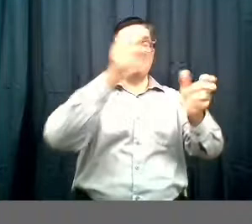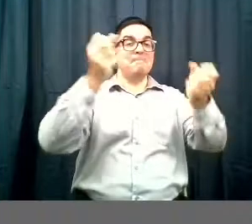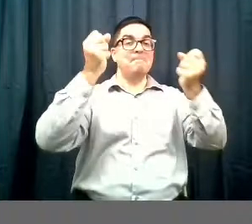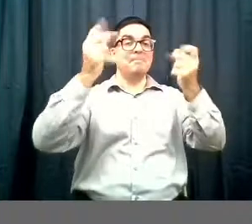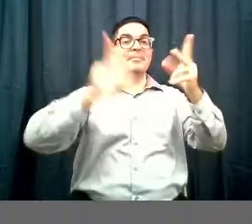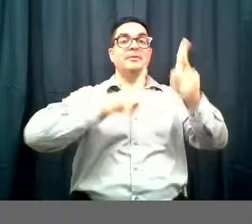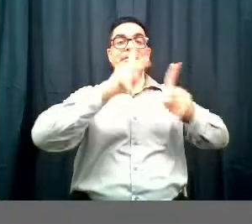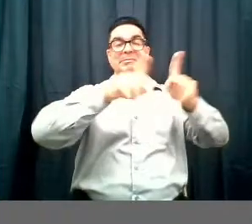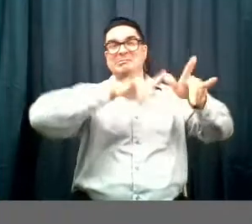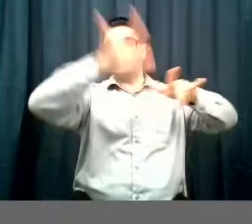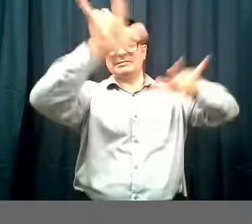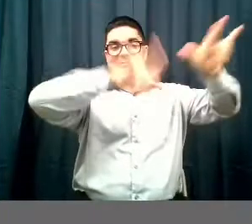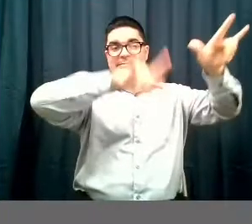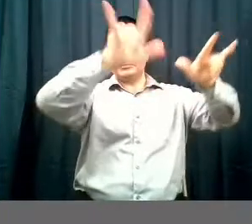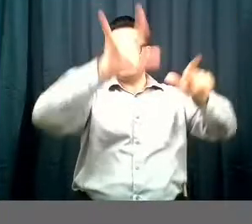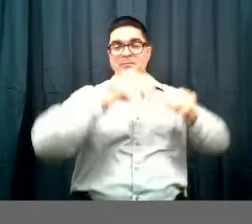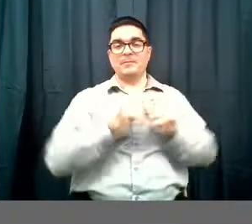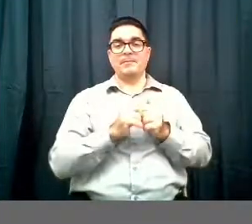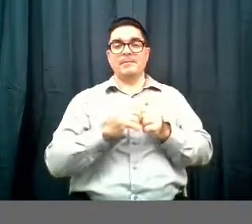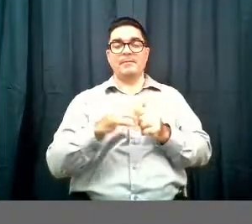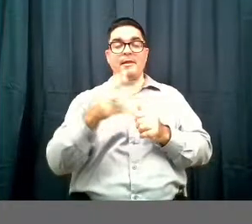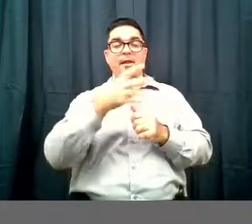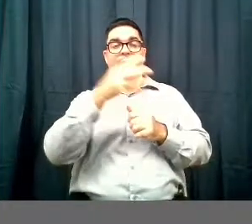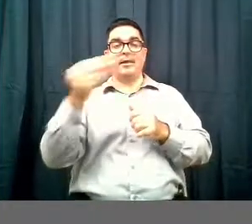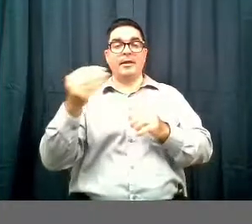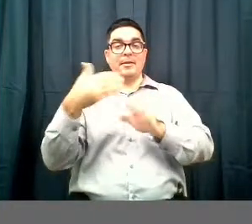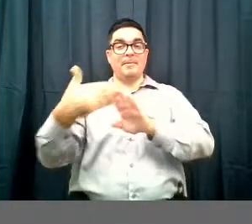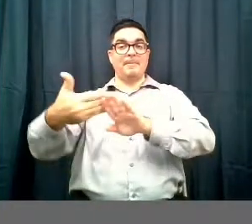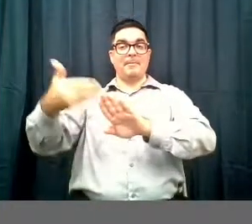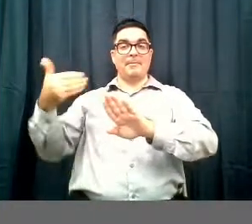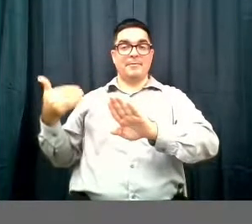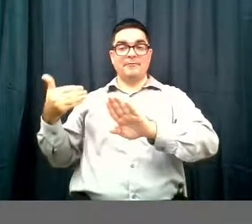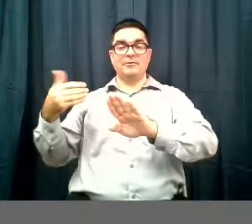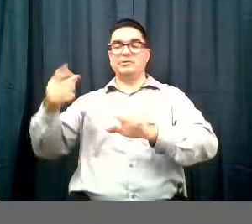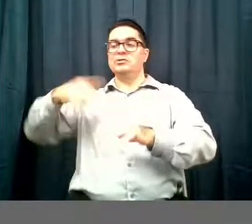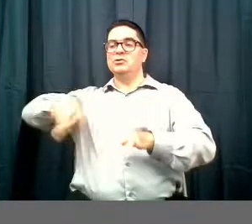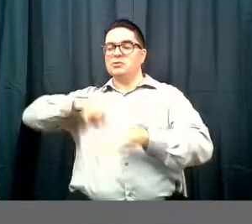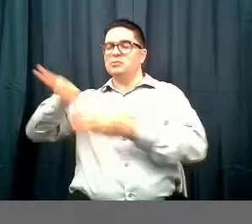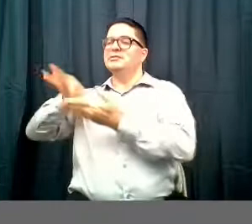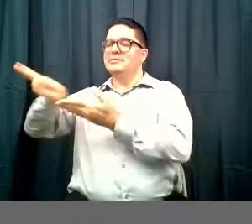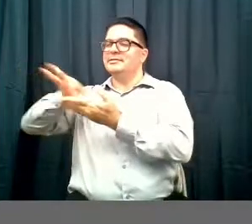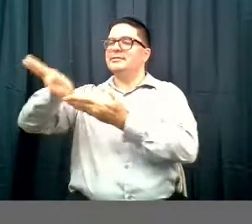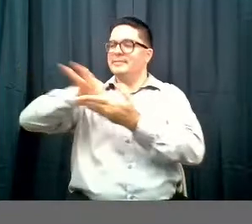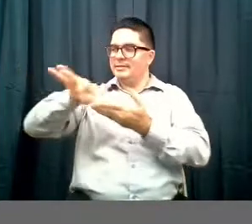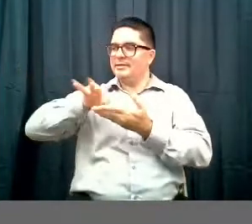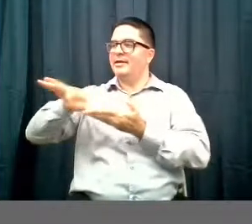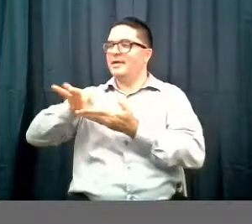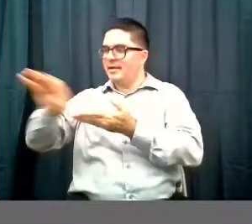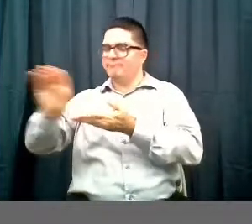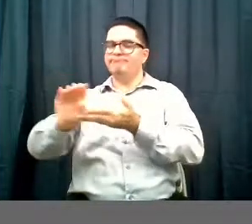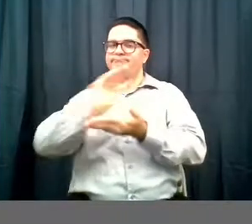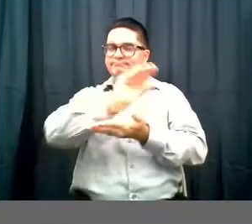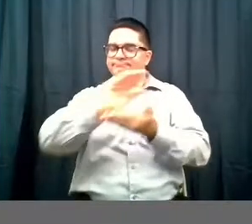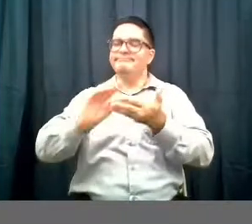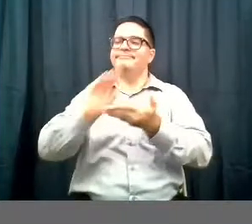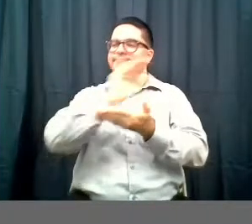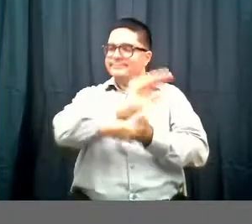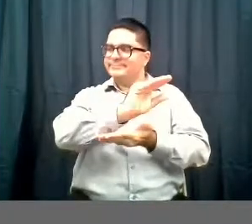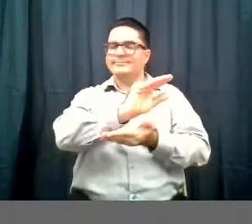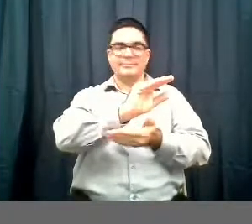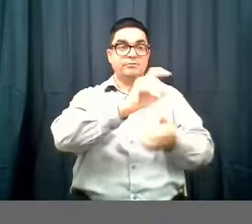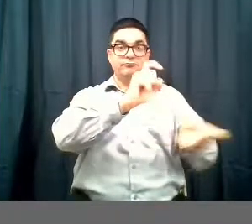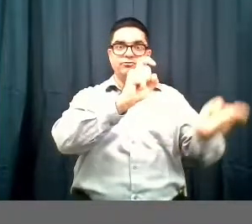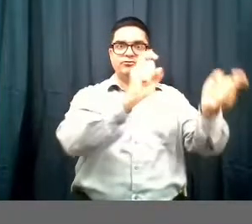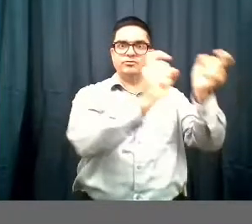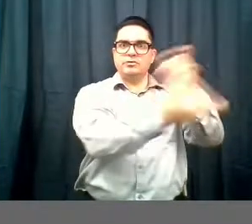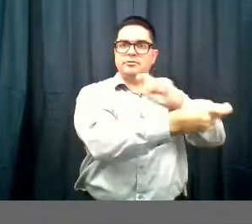before we had any clarity about the amount or pace of federal disaster funding that the island would receive. We had no